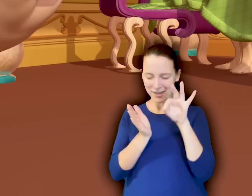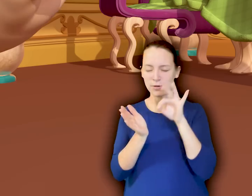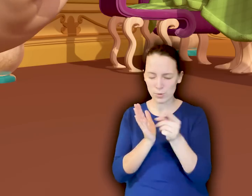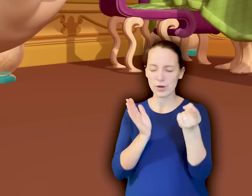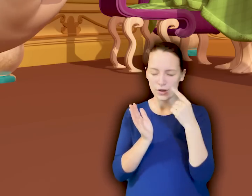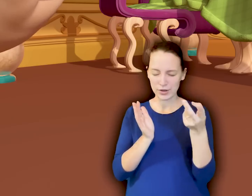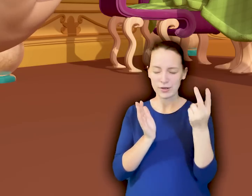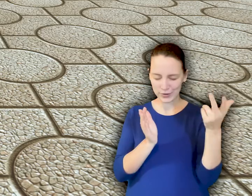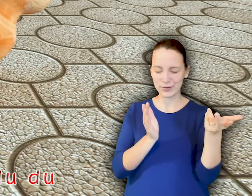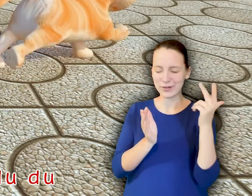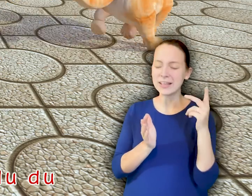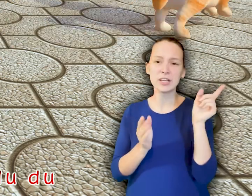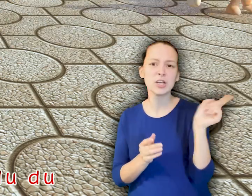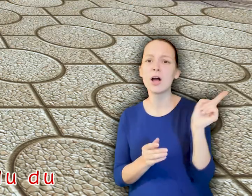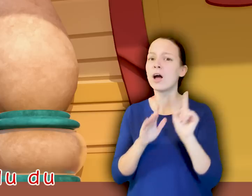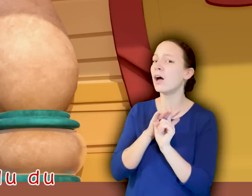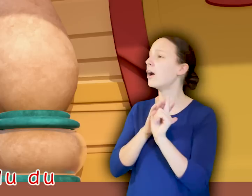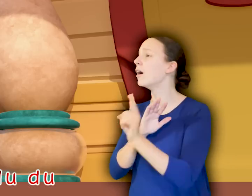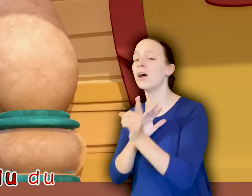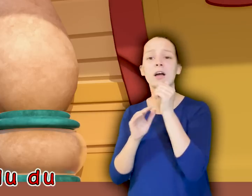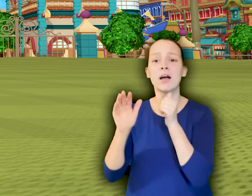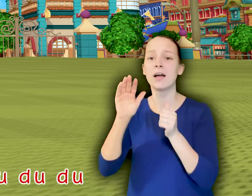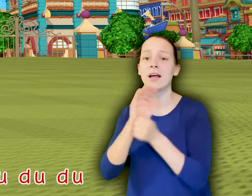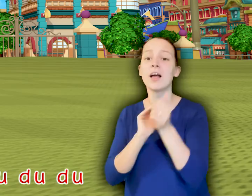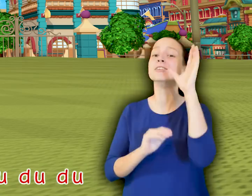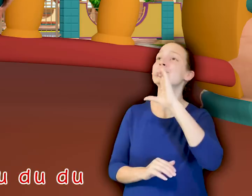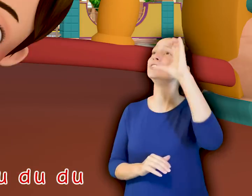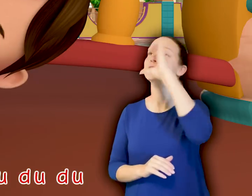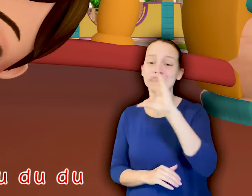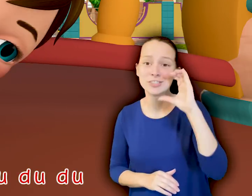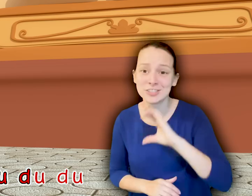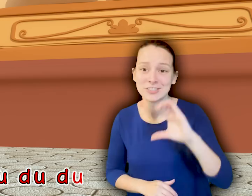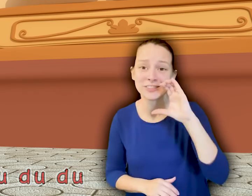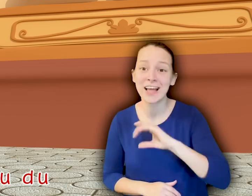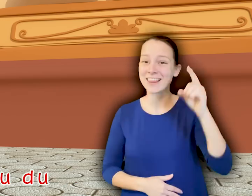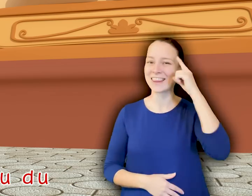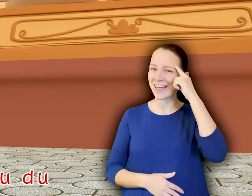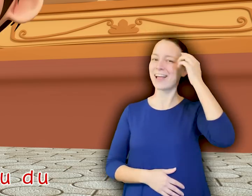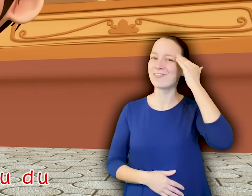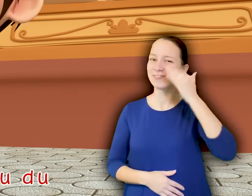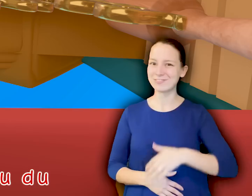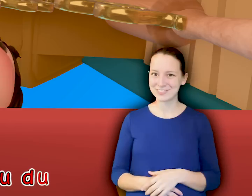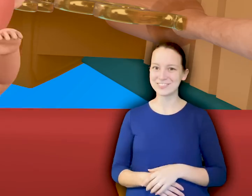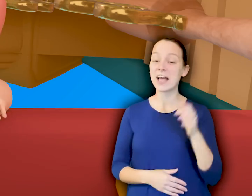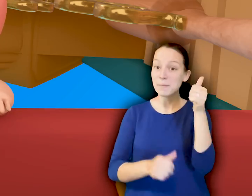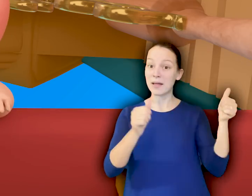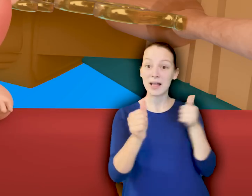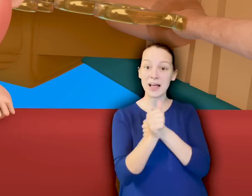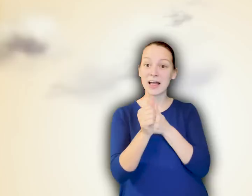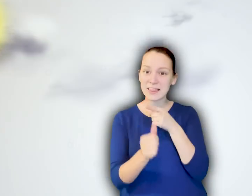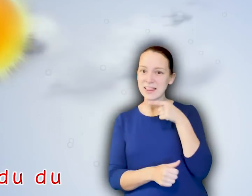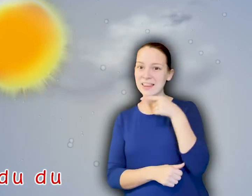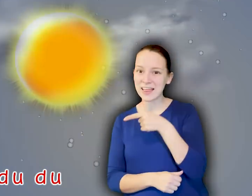eyes and count to three where' you go SE high and I think I know